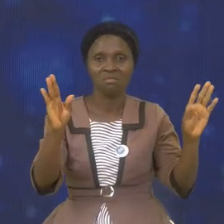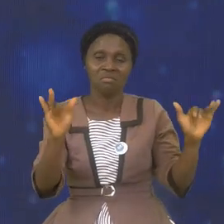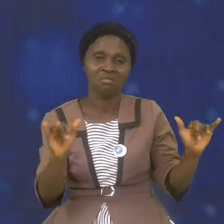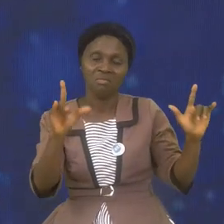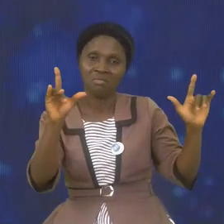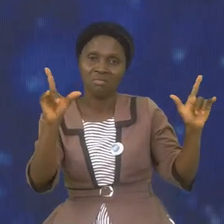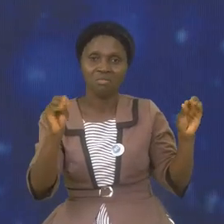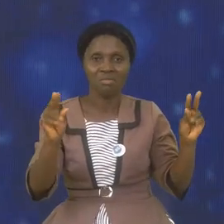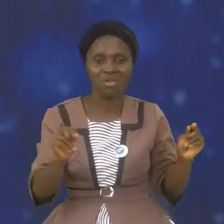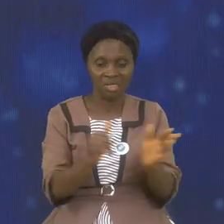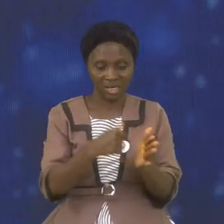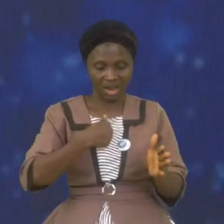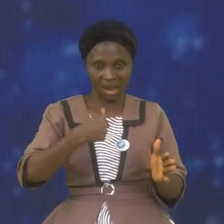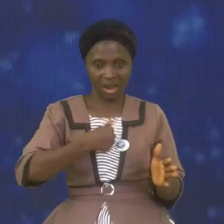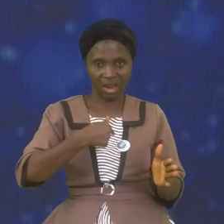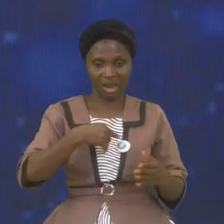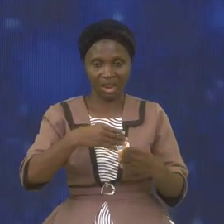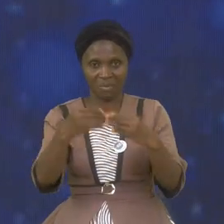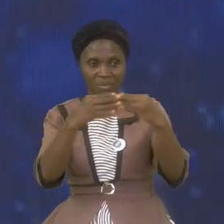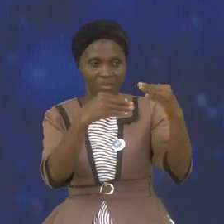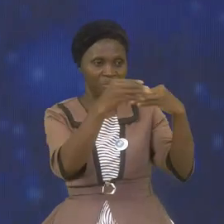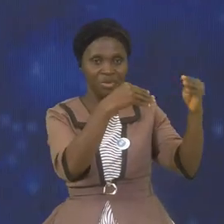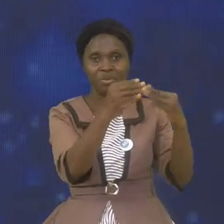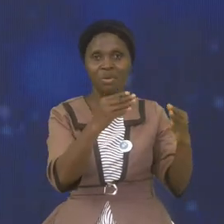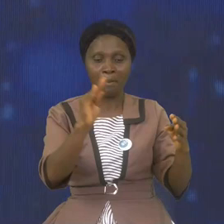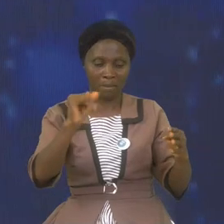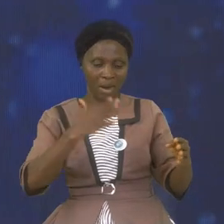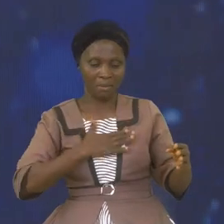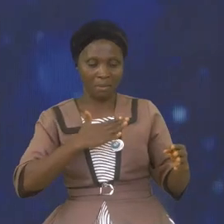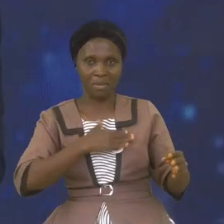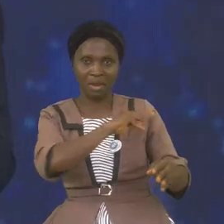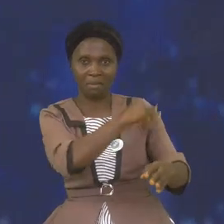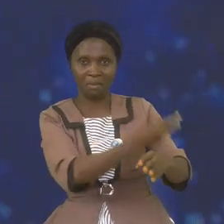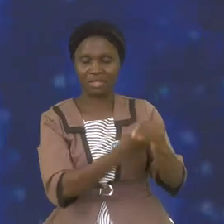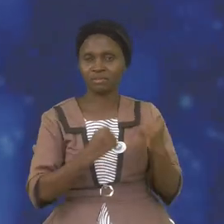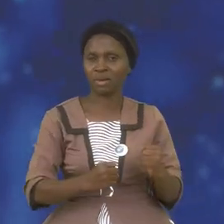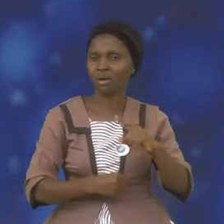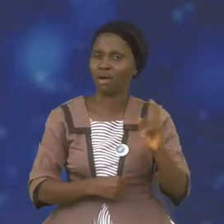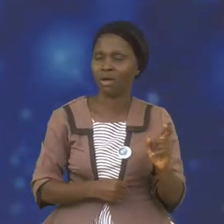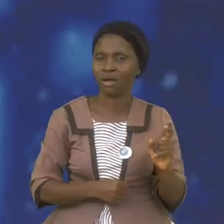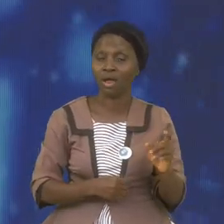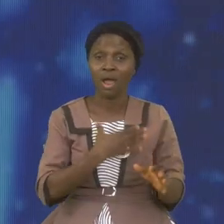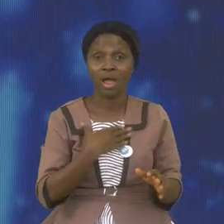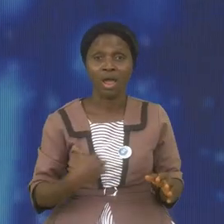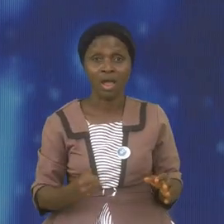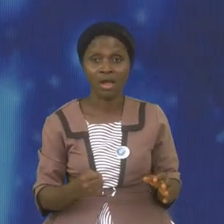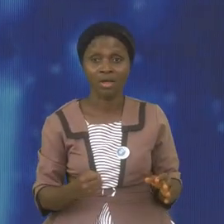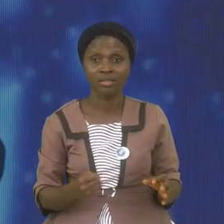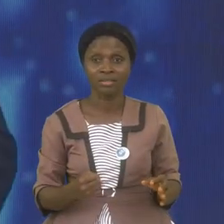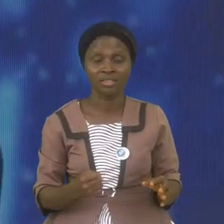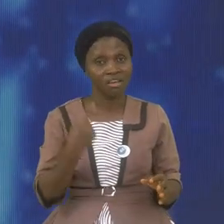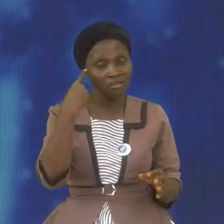of the kingdom by the might of my power and for the